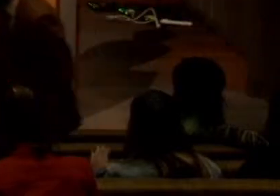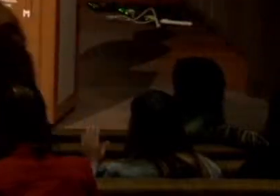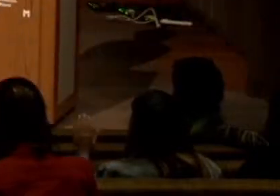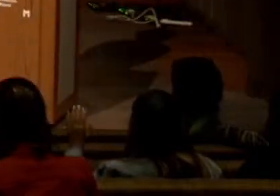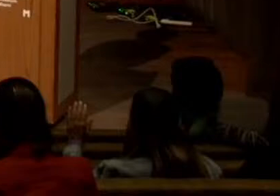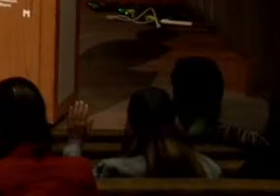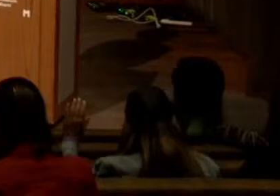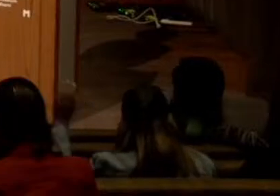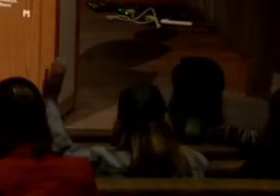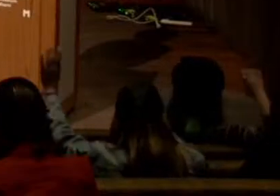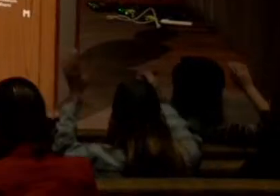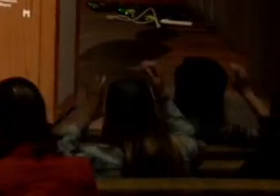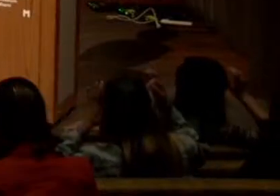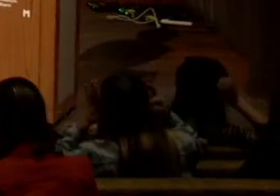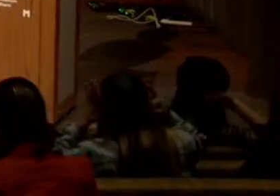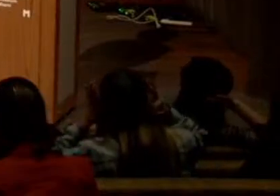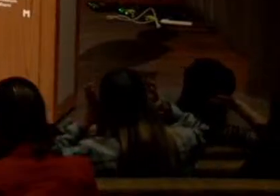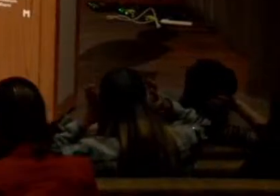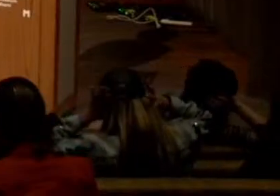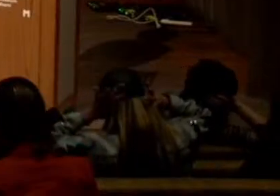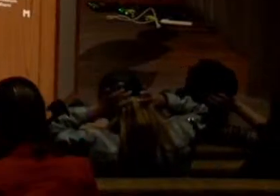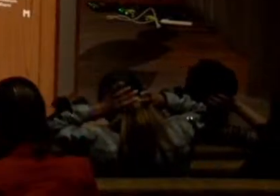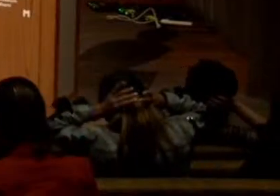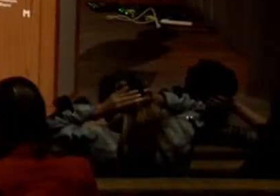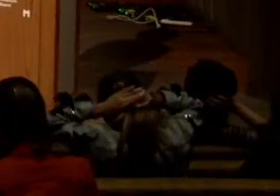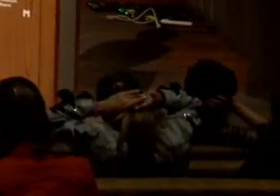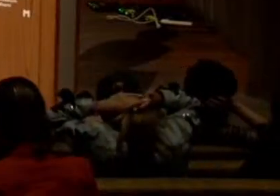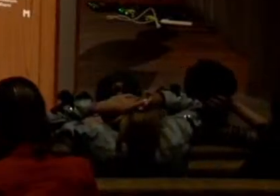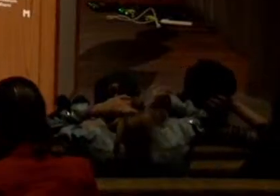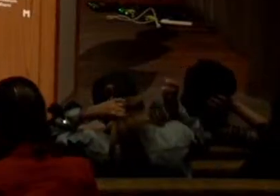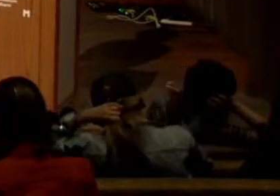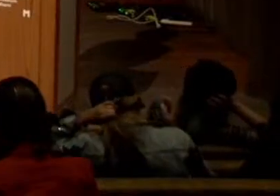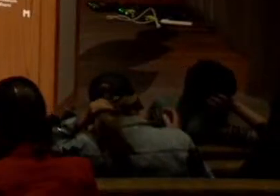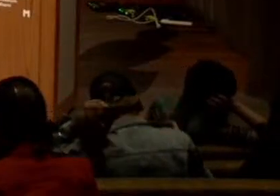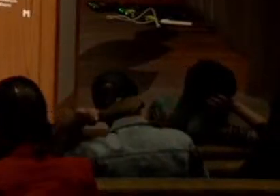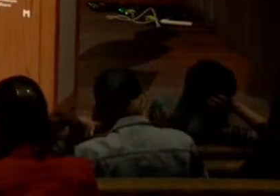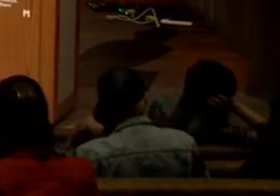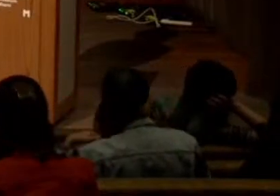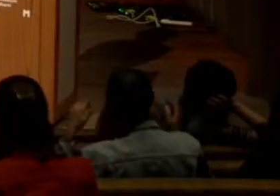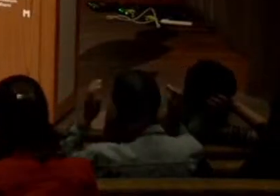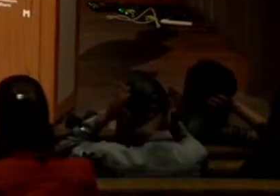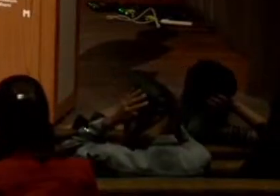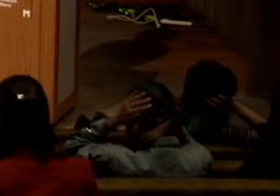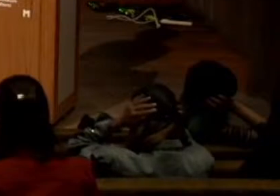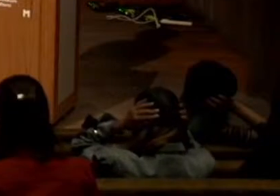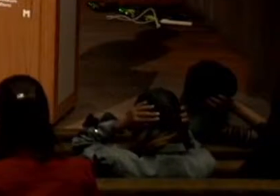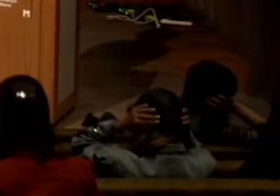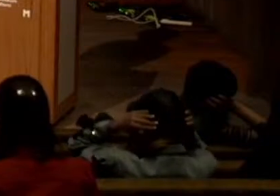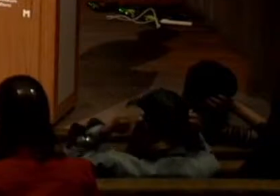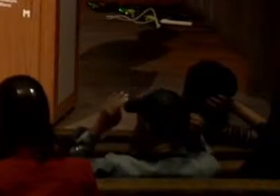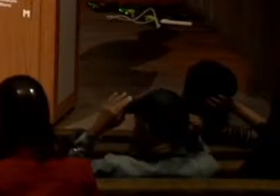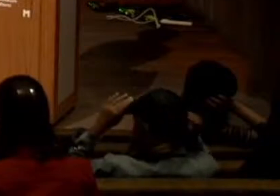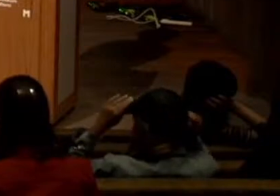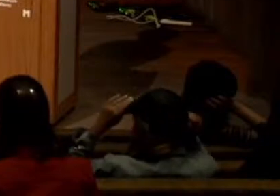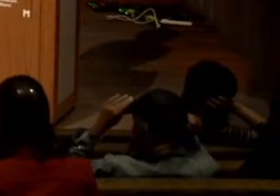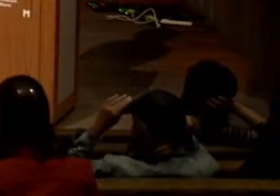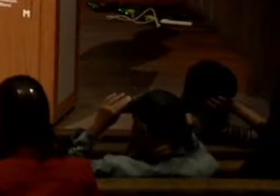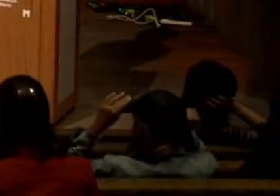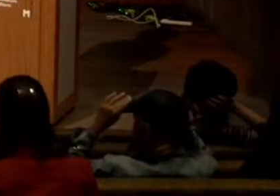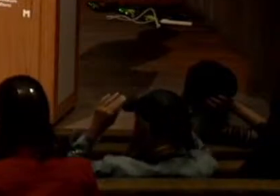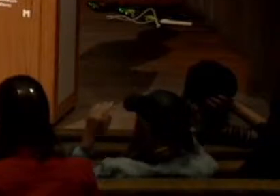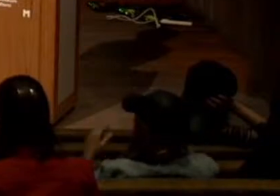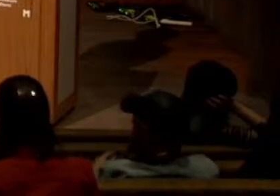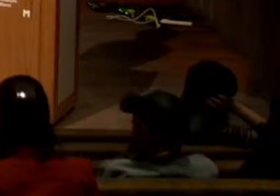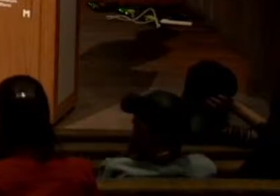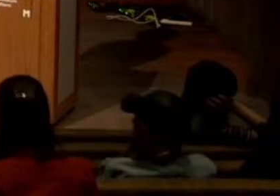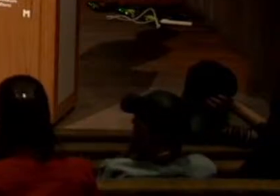thank and acknowledge the incredible team of people that work so very hard to produce our PAM education programs. Big